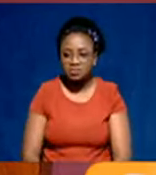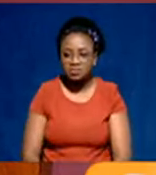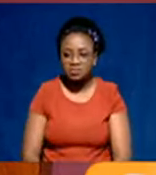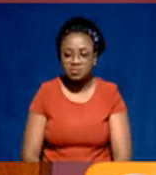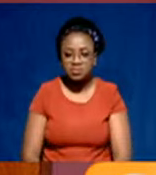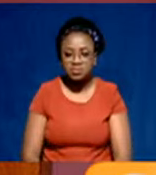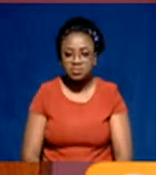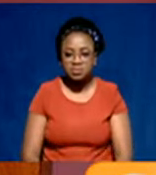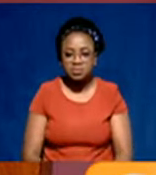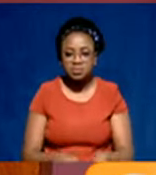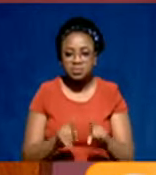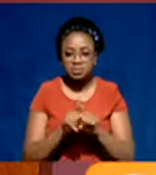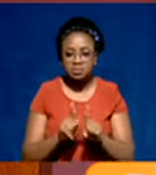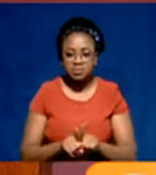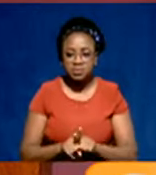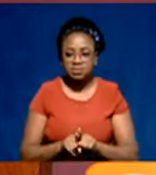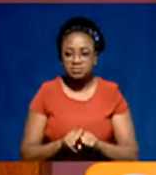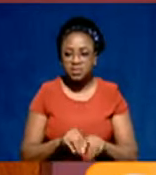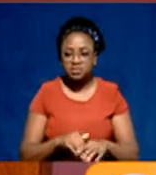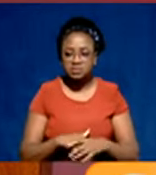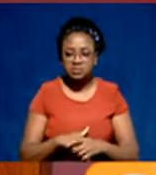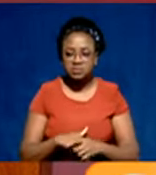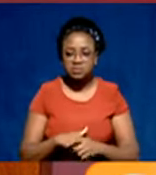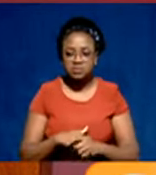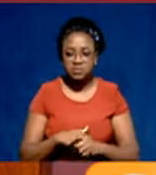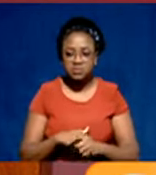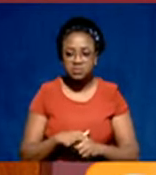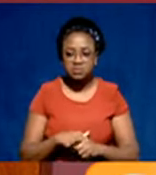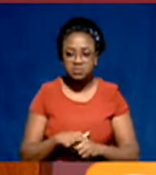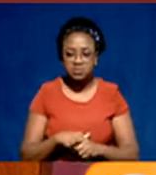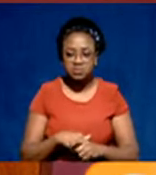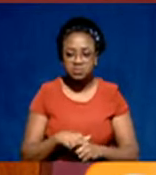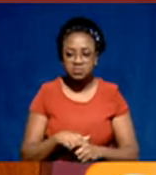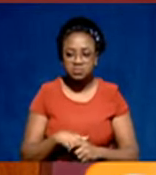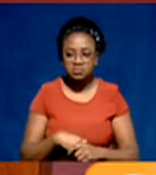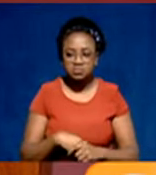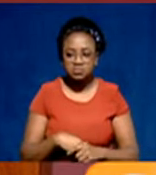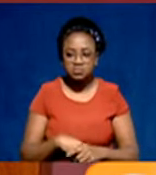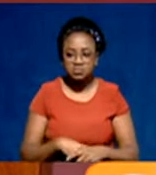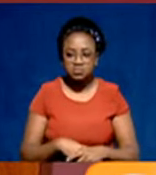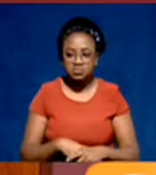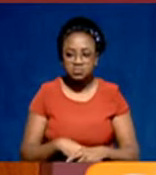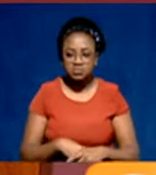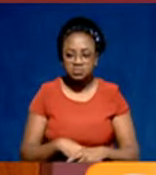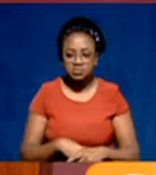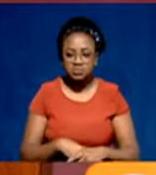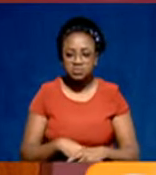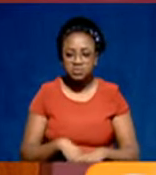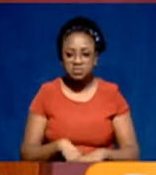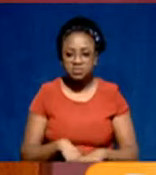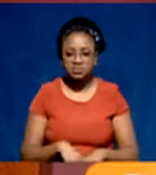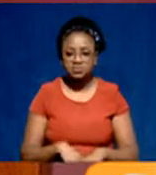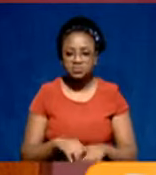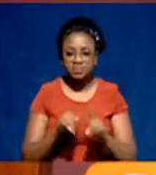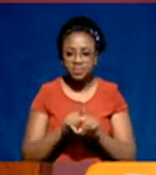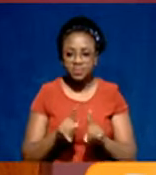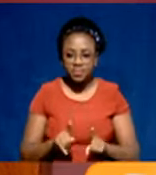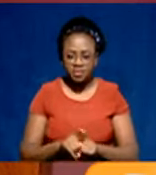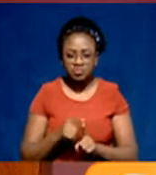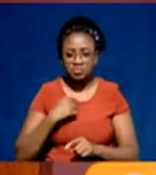easy for me there as well. And I promised myself when I entered the school that it was going to make my dad